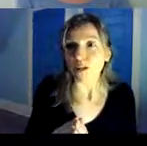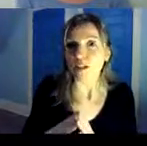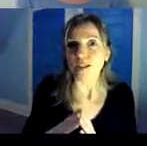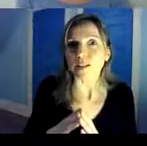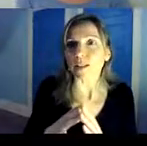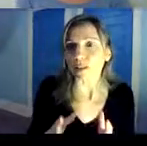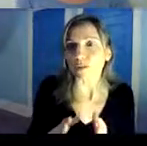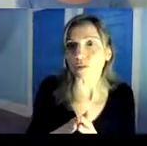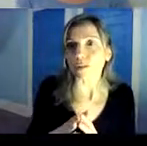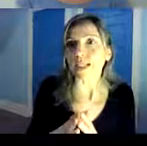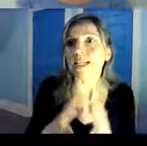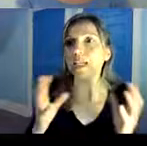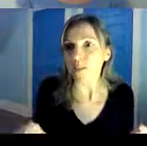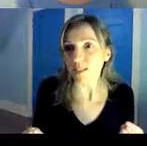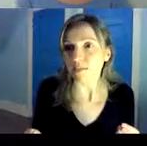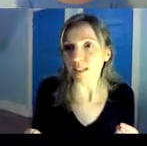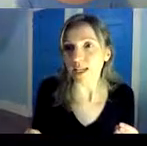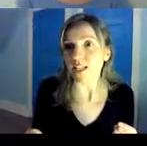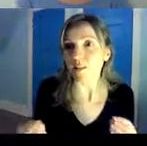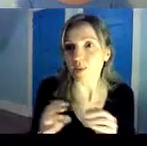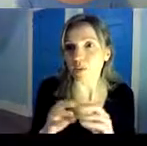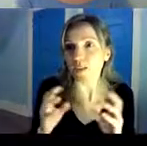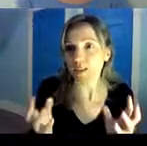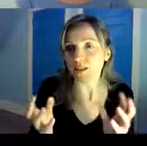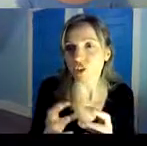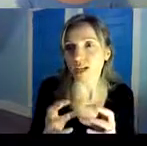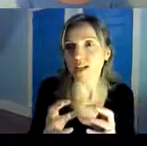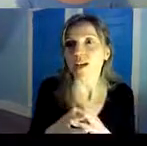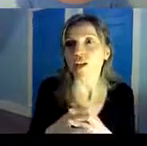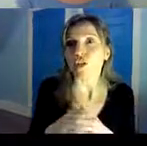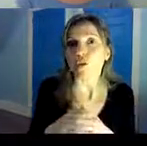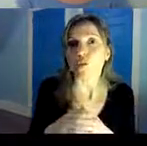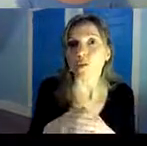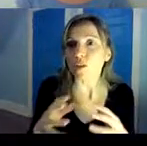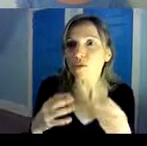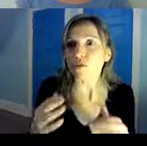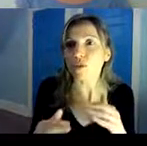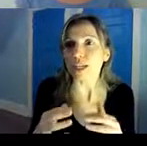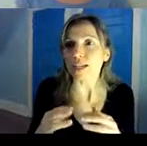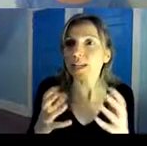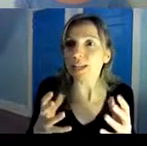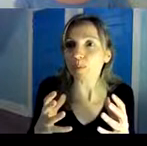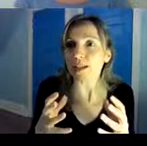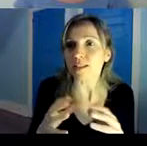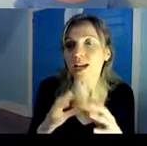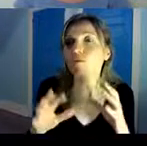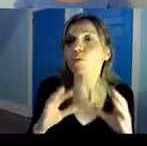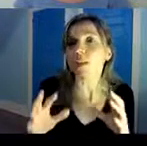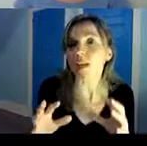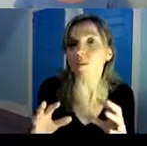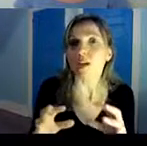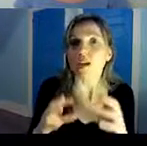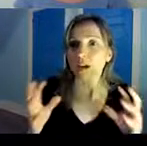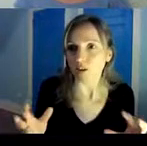buckthorn, it leafs out early, it keeps its leaves late, it produces a dense shade. So the researchers are looking at native plants that have